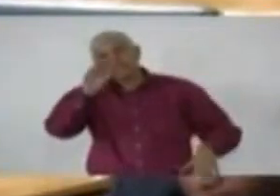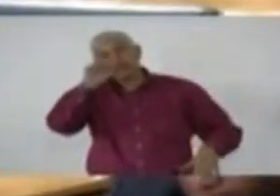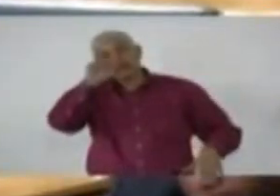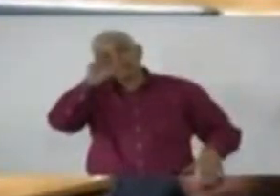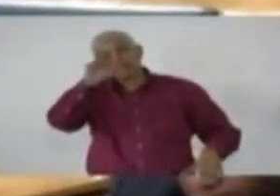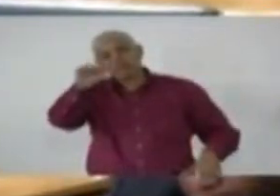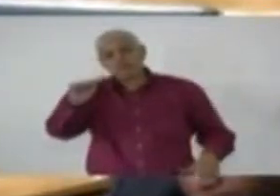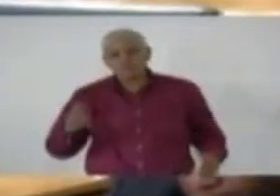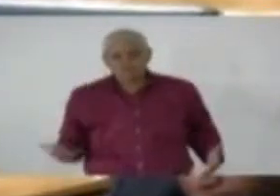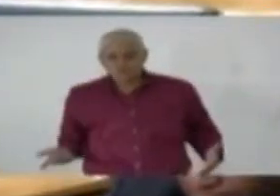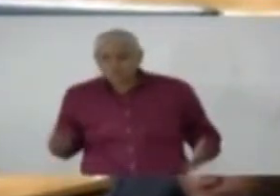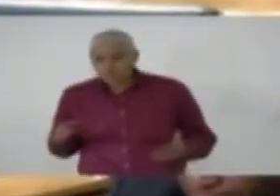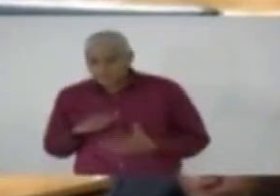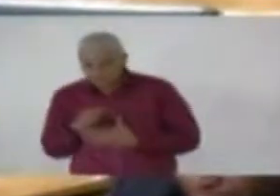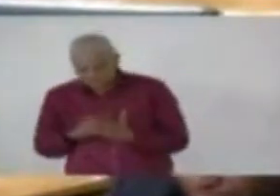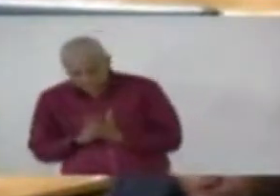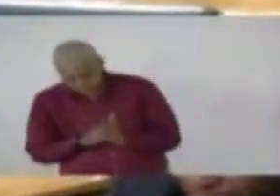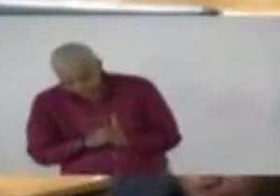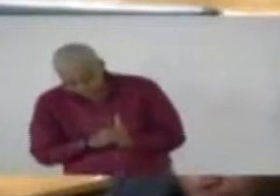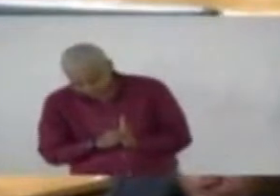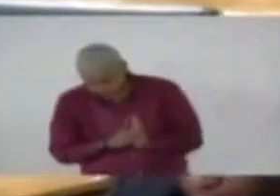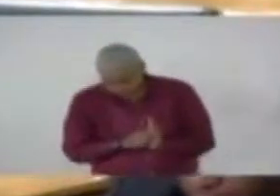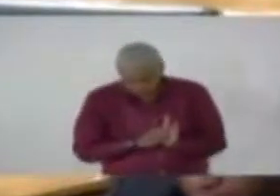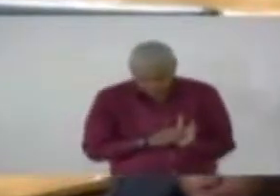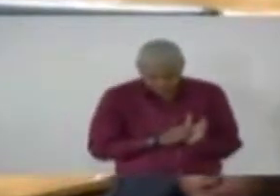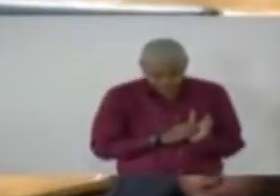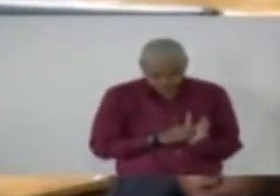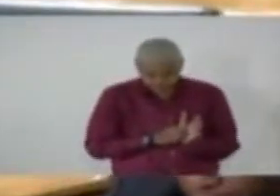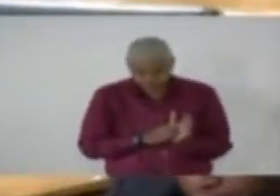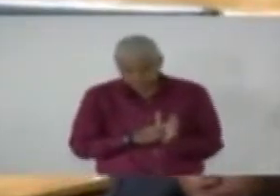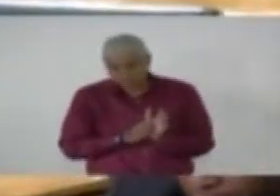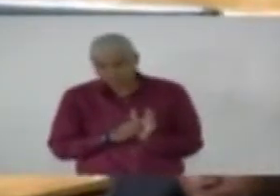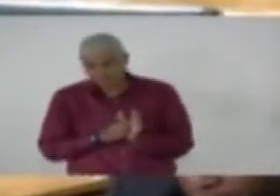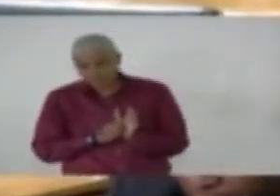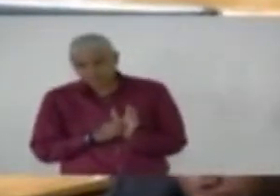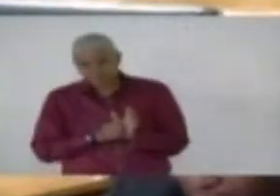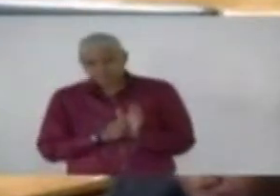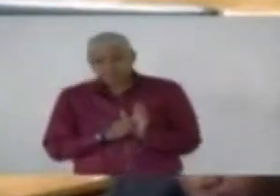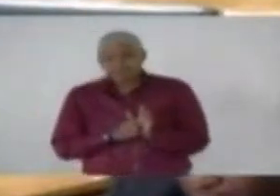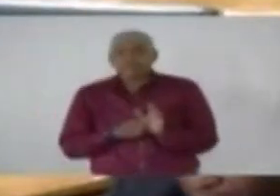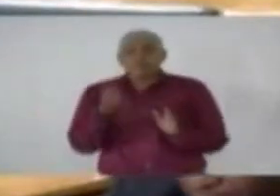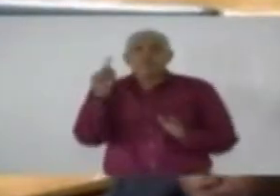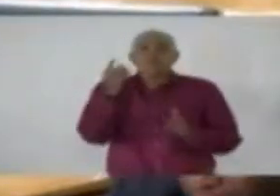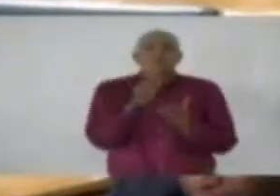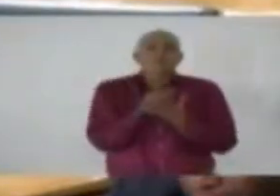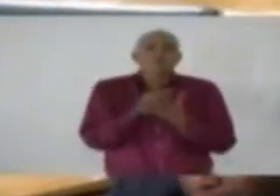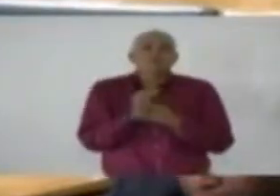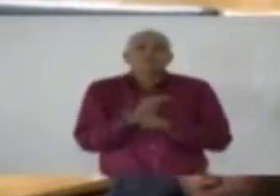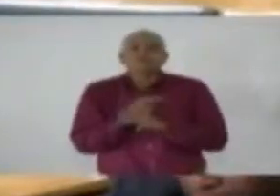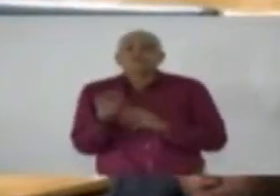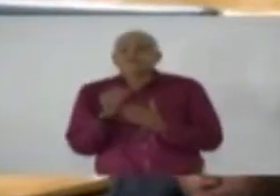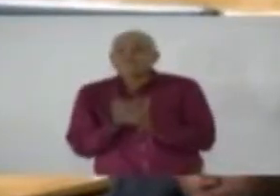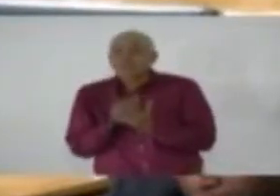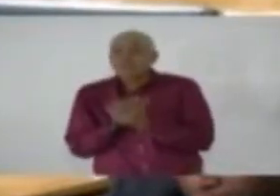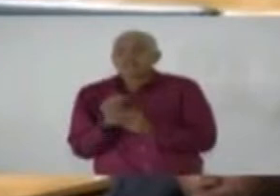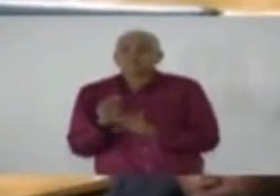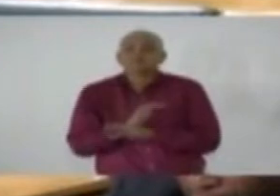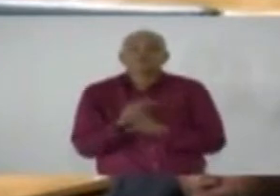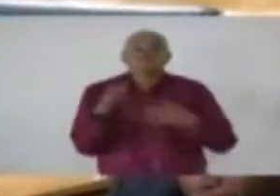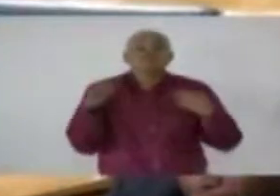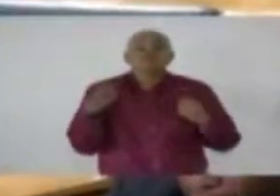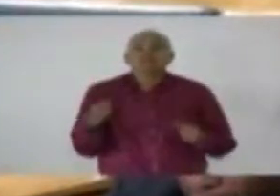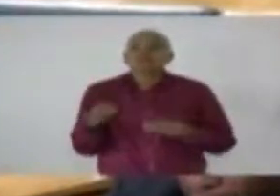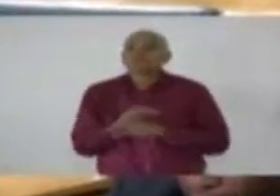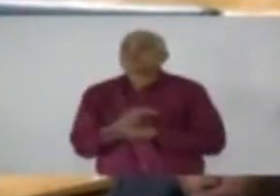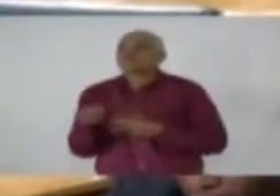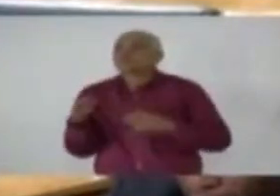So where does that money that the Minister of Finance, Minister of Health, Minister of